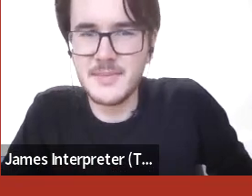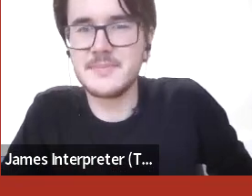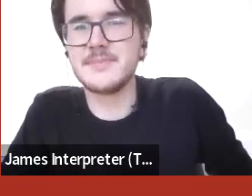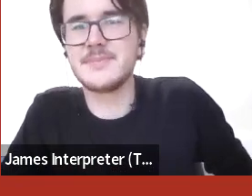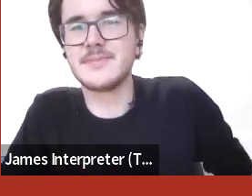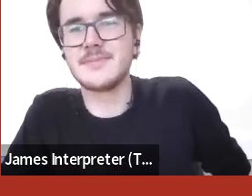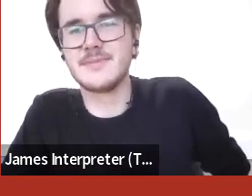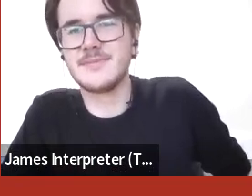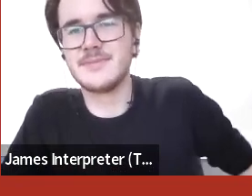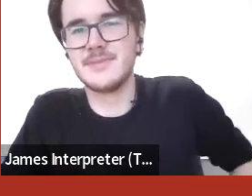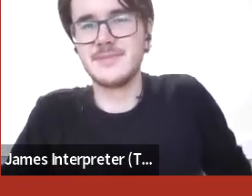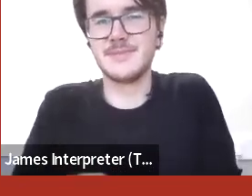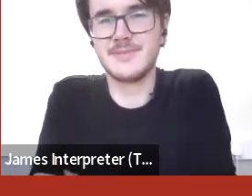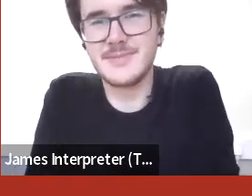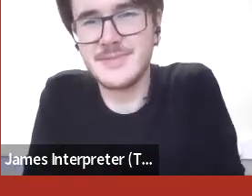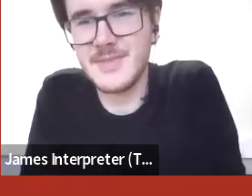E.